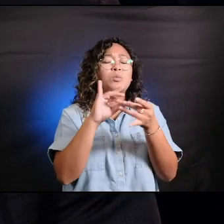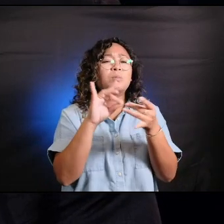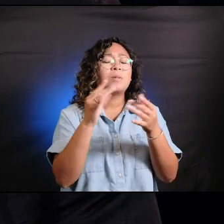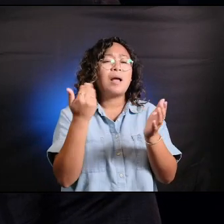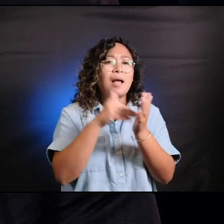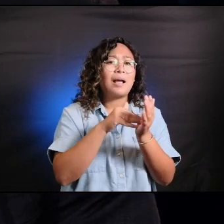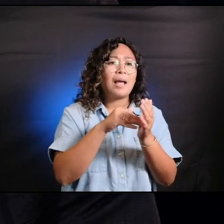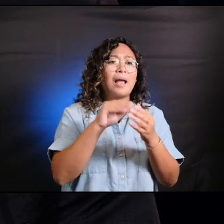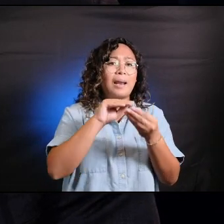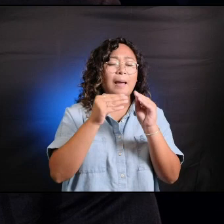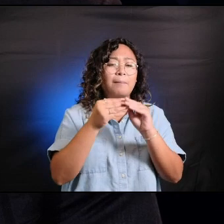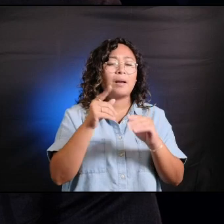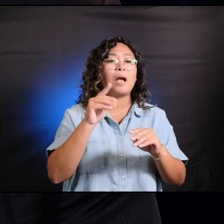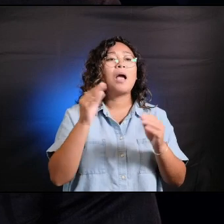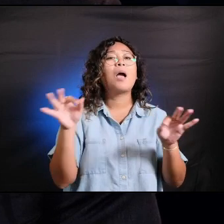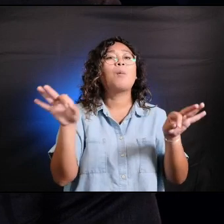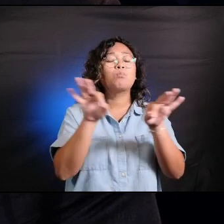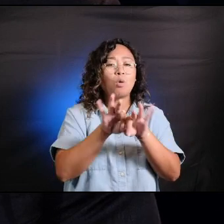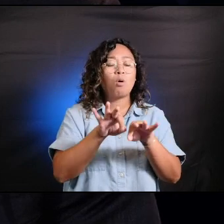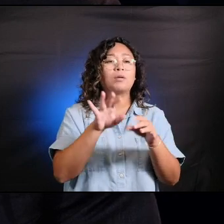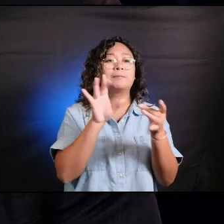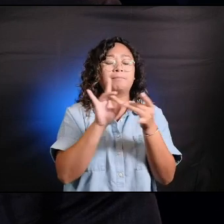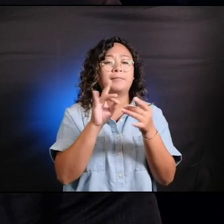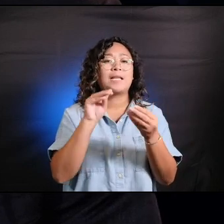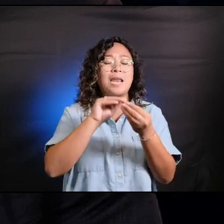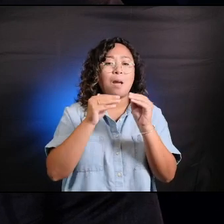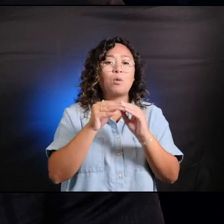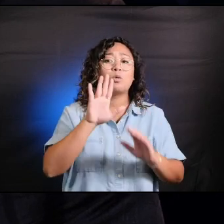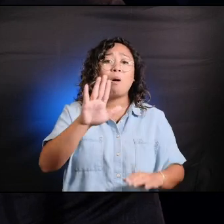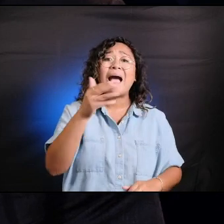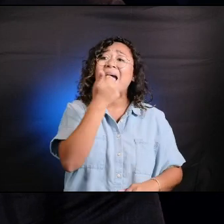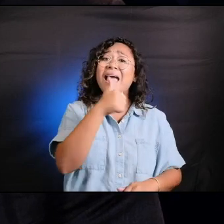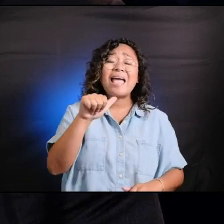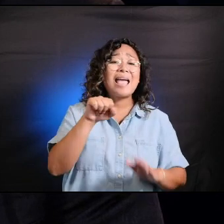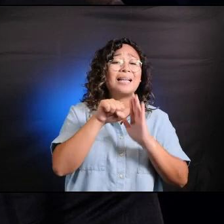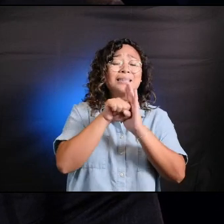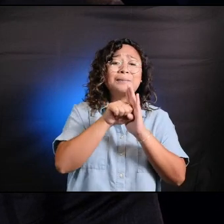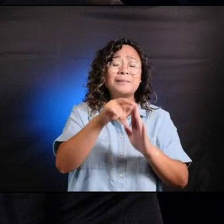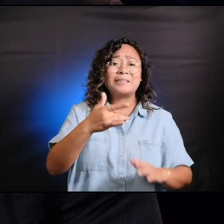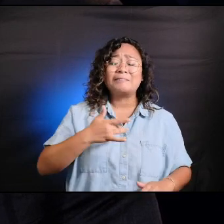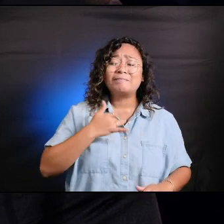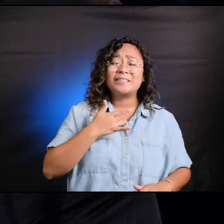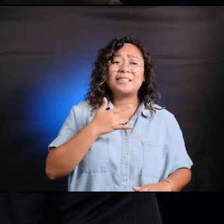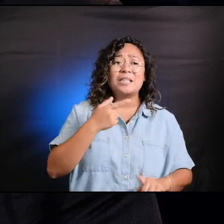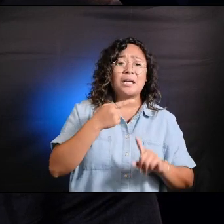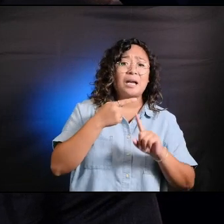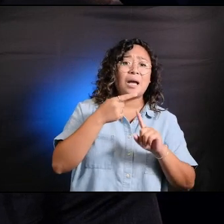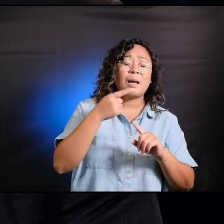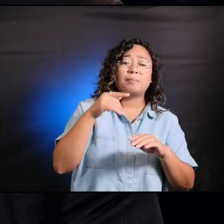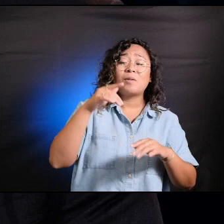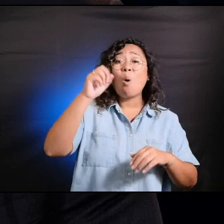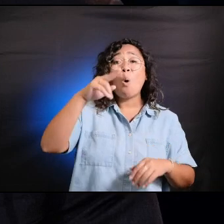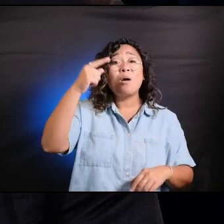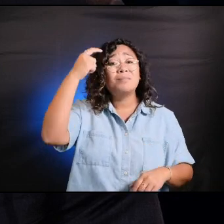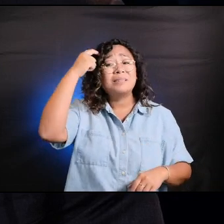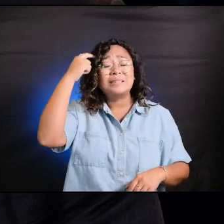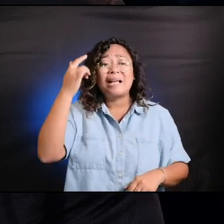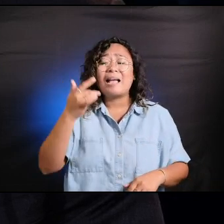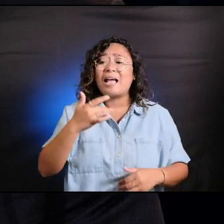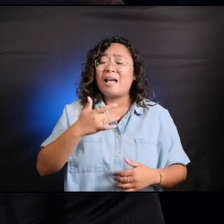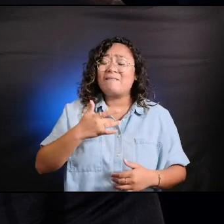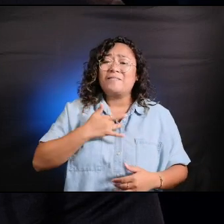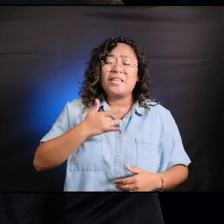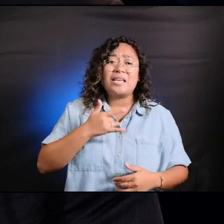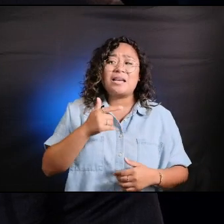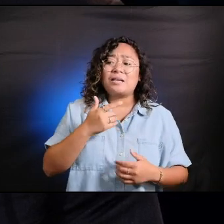today. And so I think it's important for us to repeat the numbers. If you have any symptoms, if in terms of behavioral health, if you are